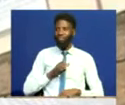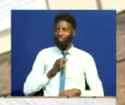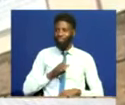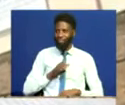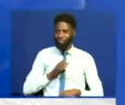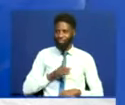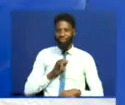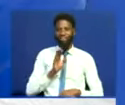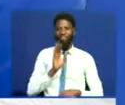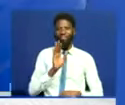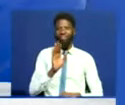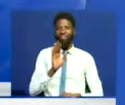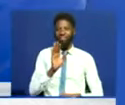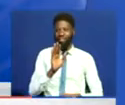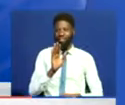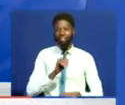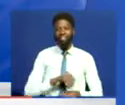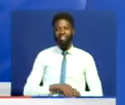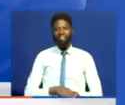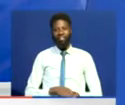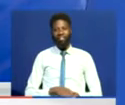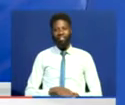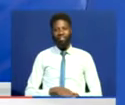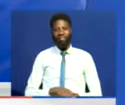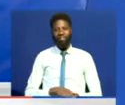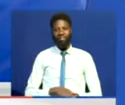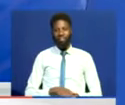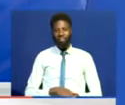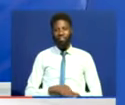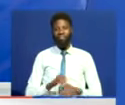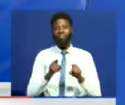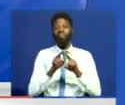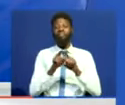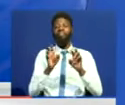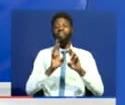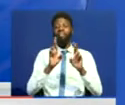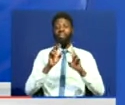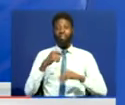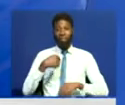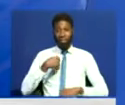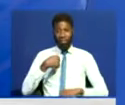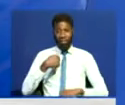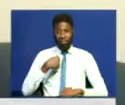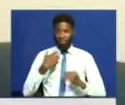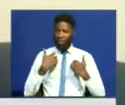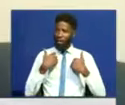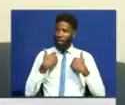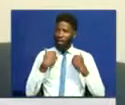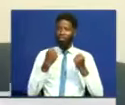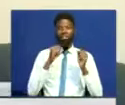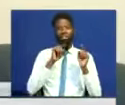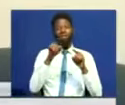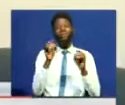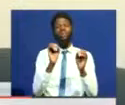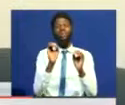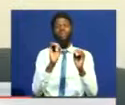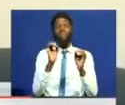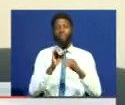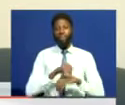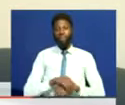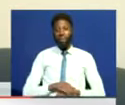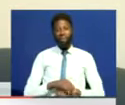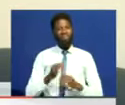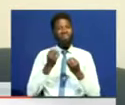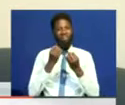violence. Ifanywa kitu kwa hiyo, inafaa ujitokeze. Kwa zata misi kuwa na kareji ya kukuja hivi. Musivumilie, watu wengi